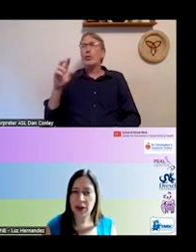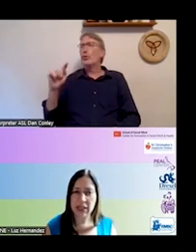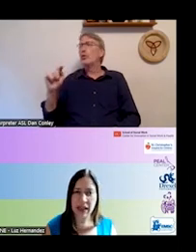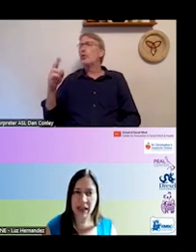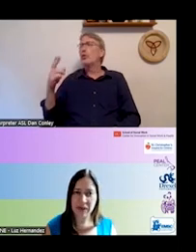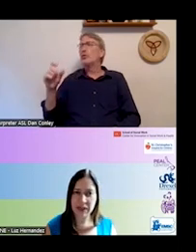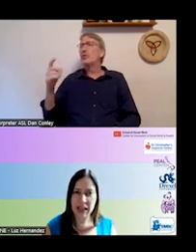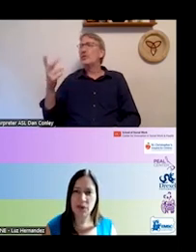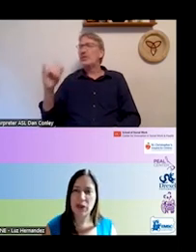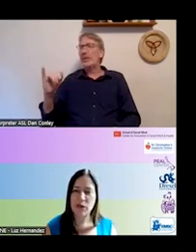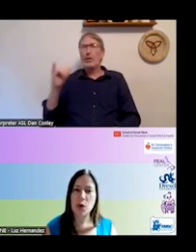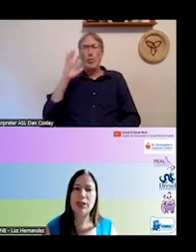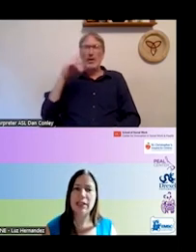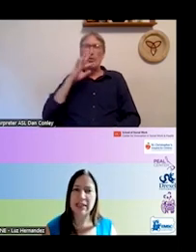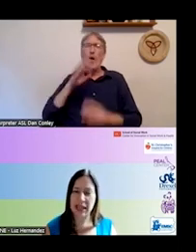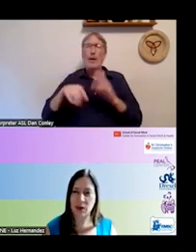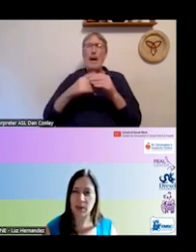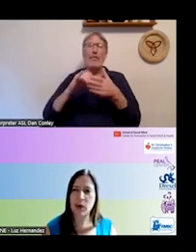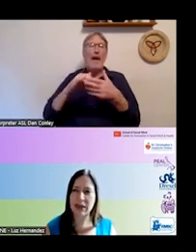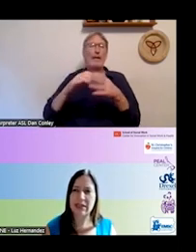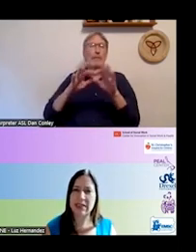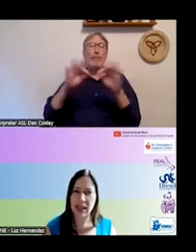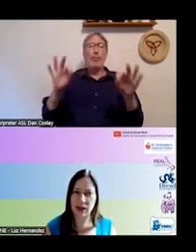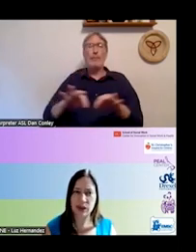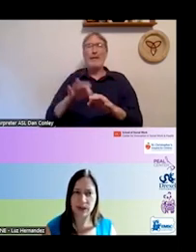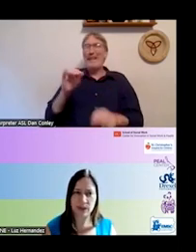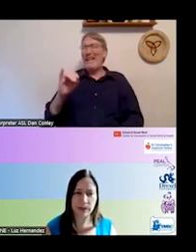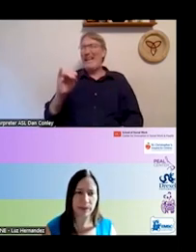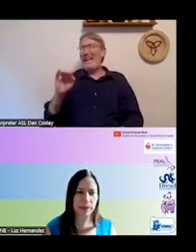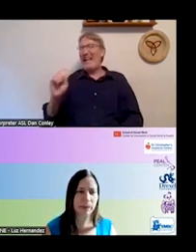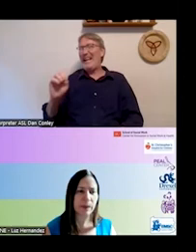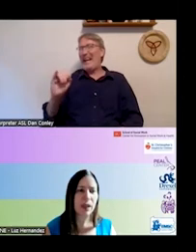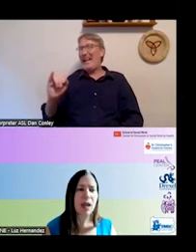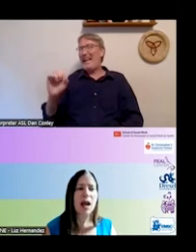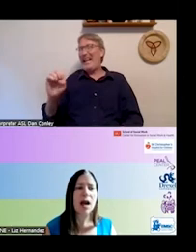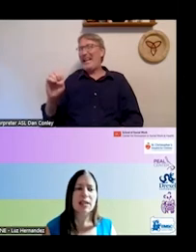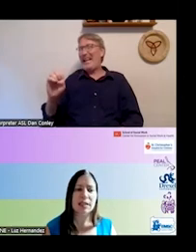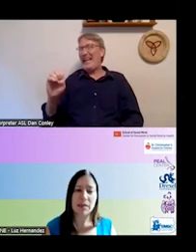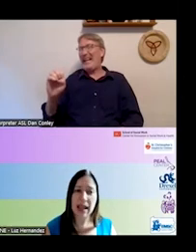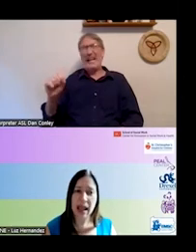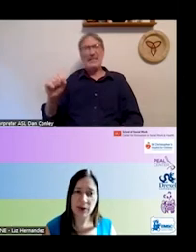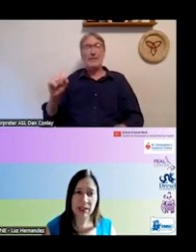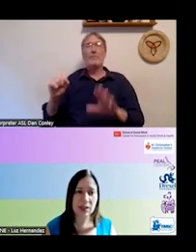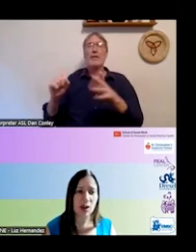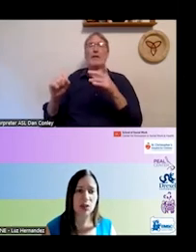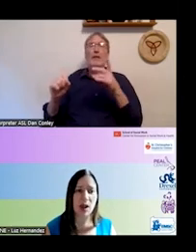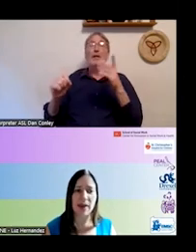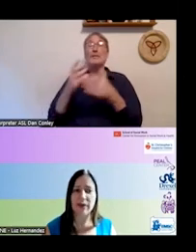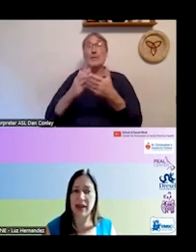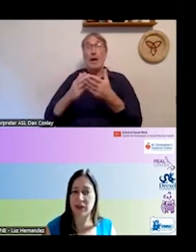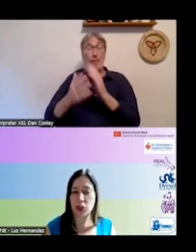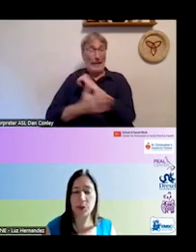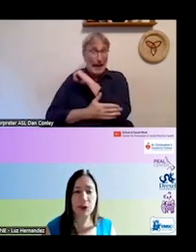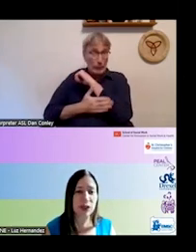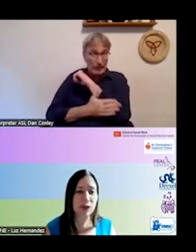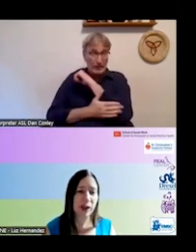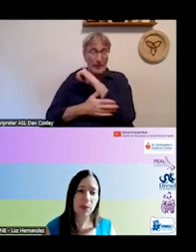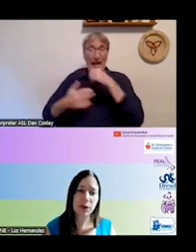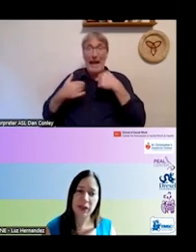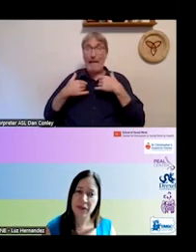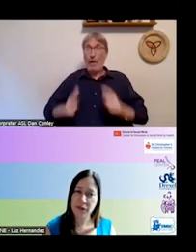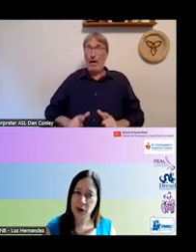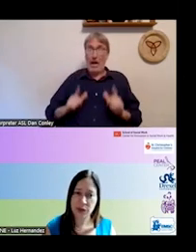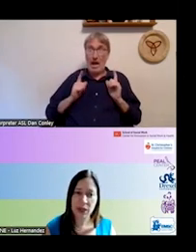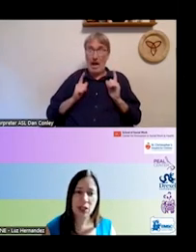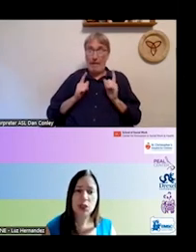on EIFs and will give more detail about what it entails. Some counties also have live interpreters